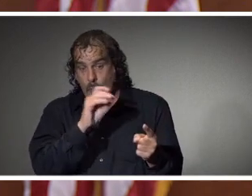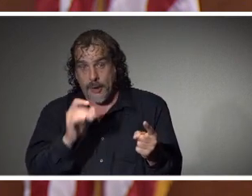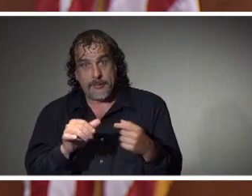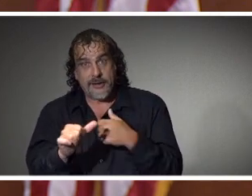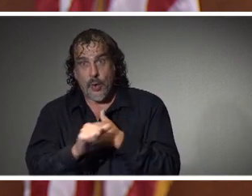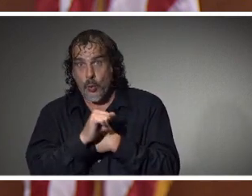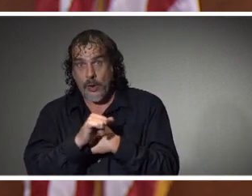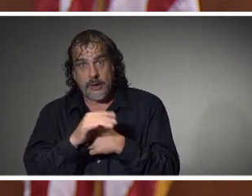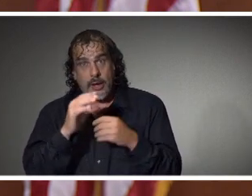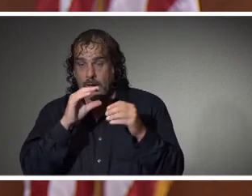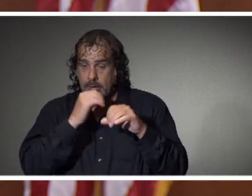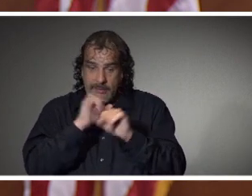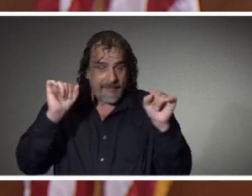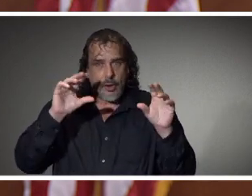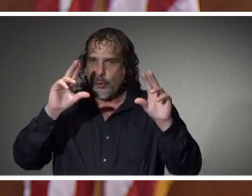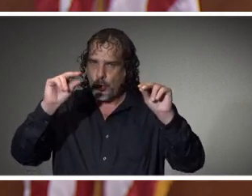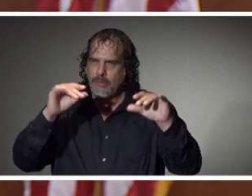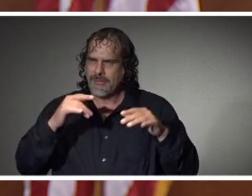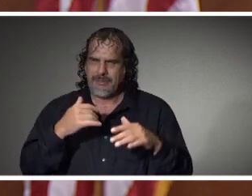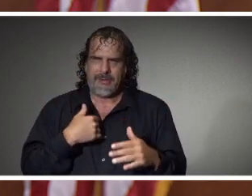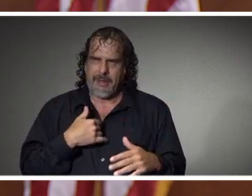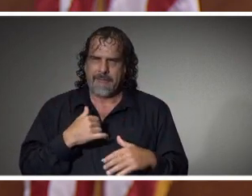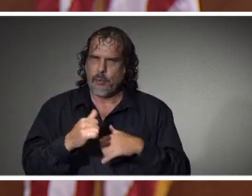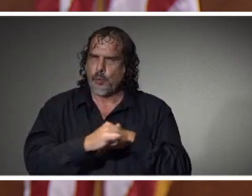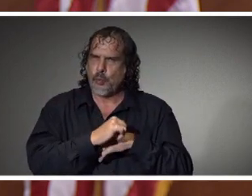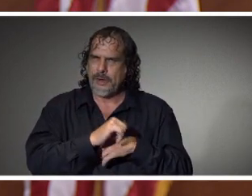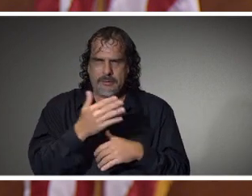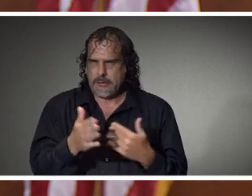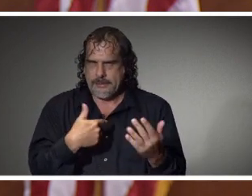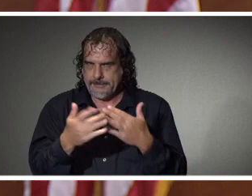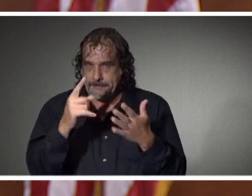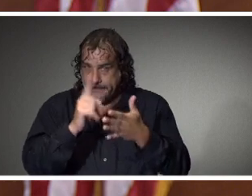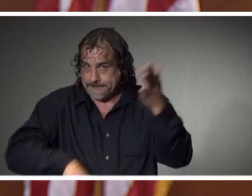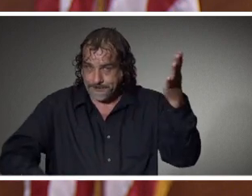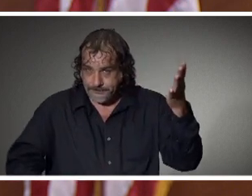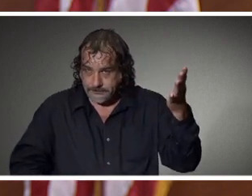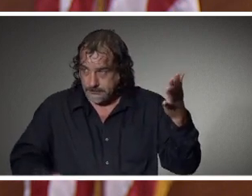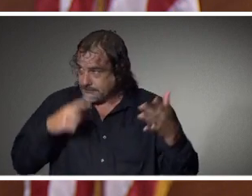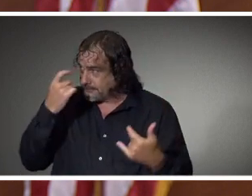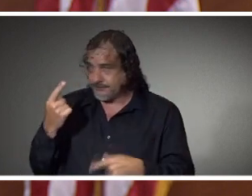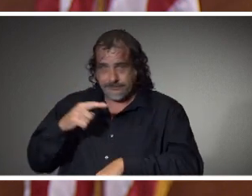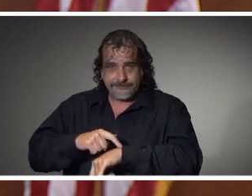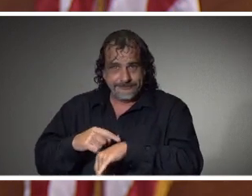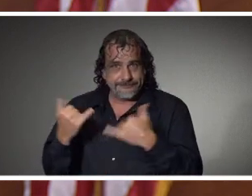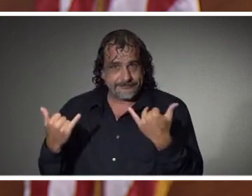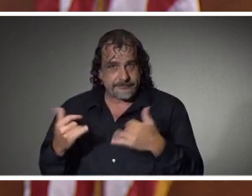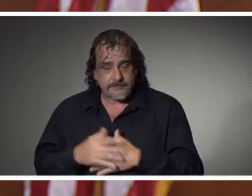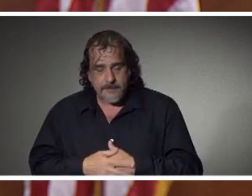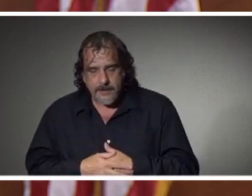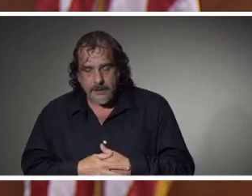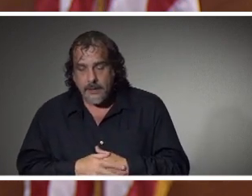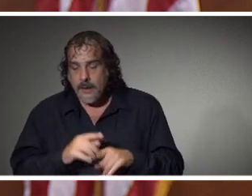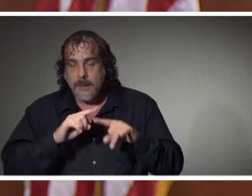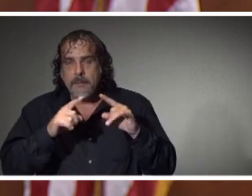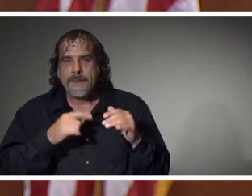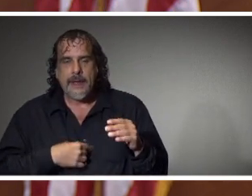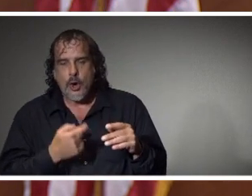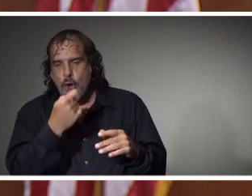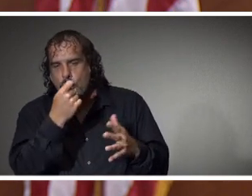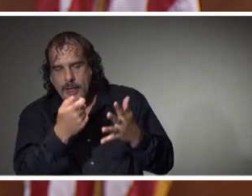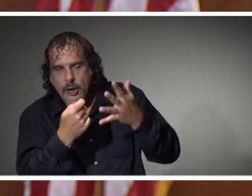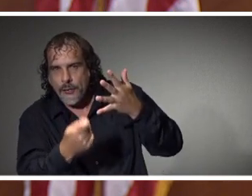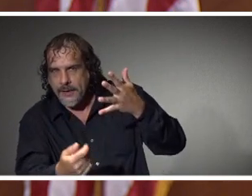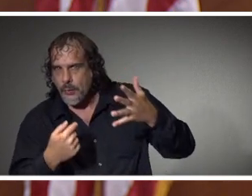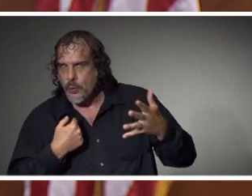There is no such thing as 100% safe in this environment in which we live. But there are little things, there are measures we can